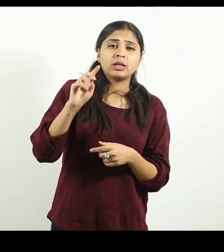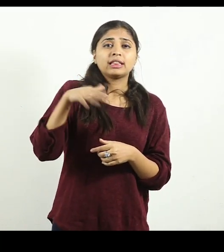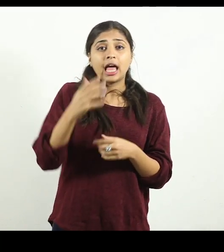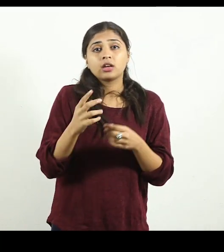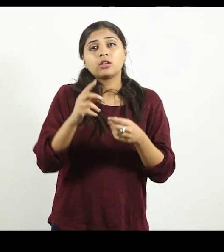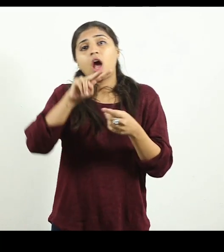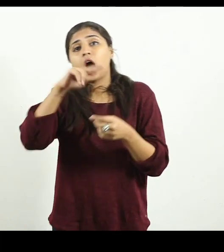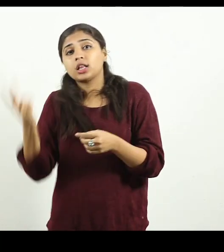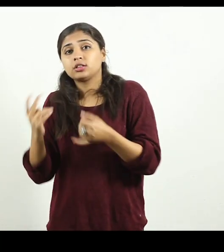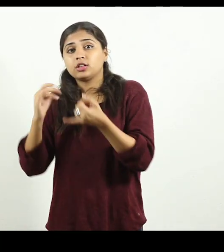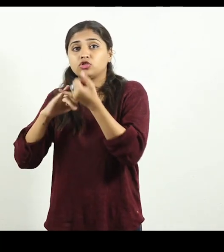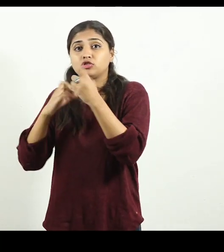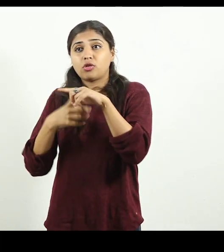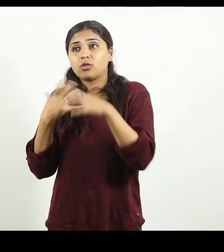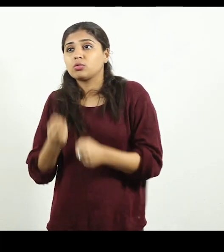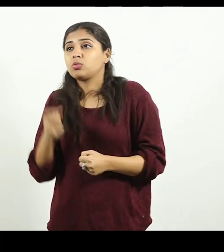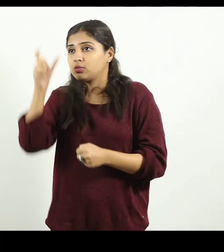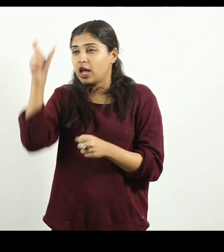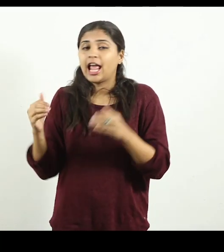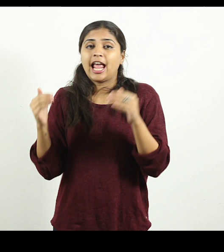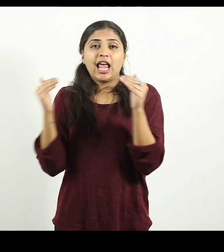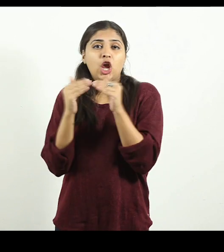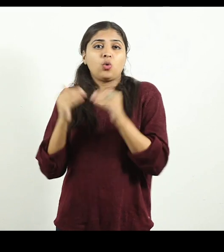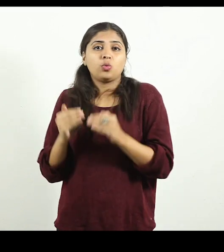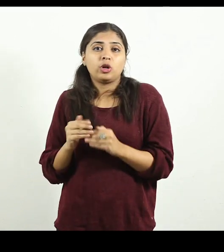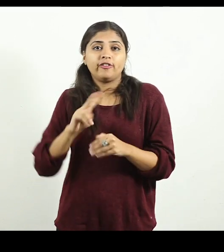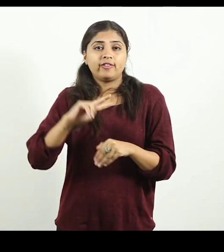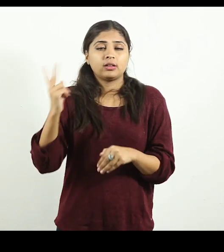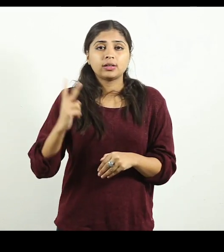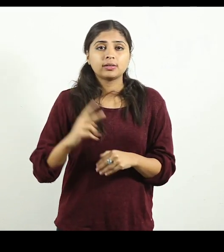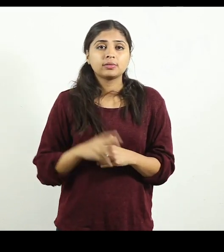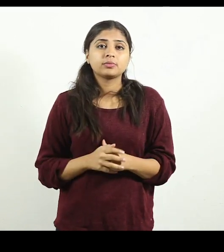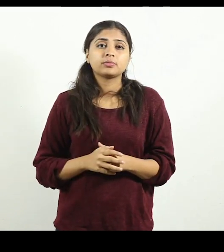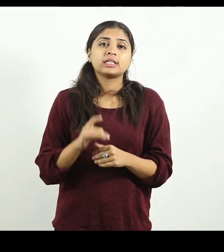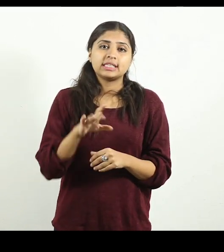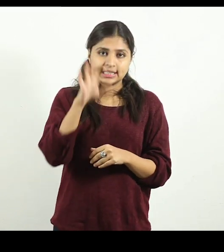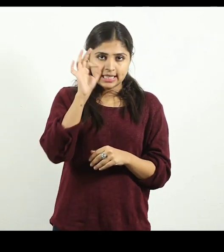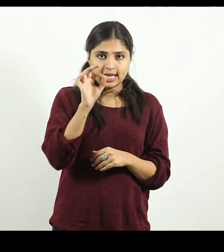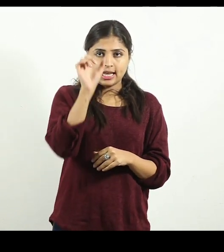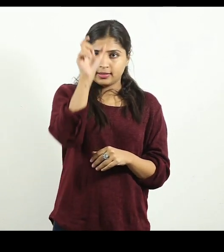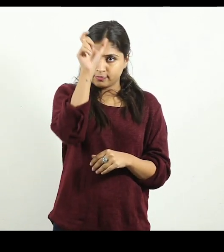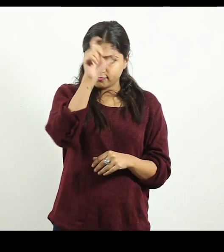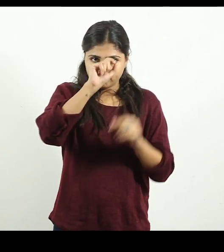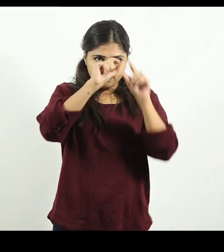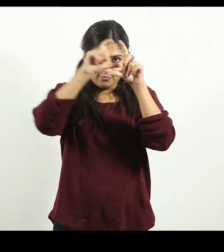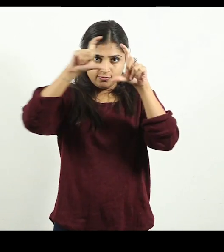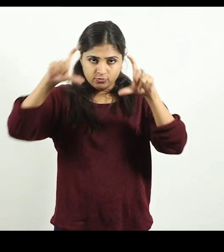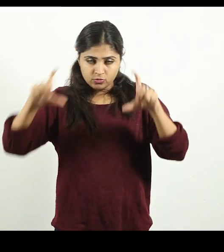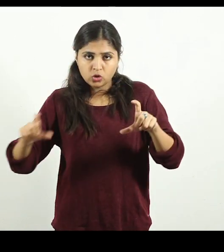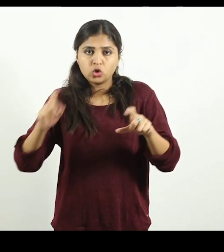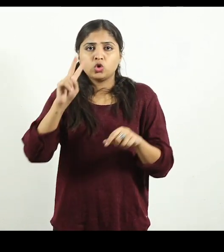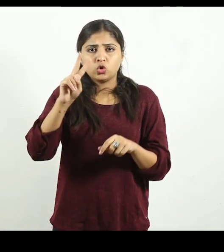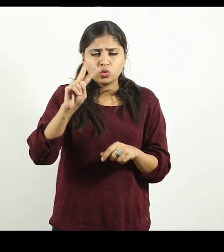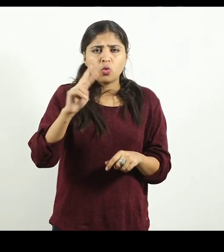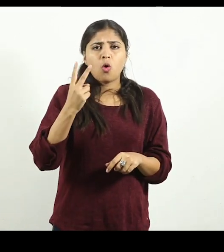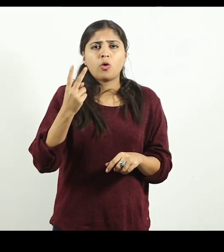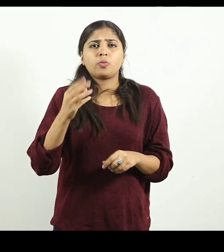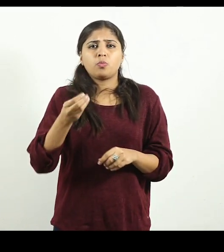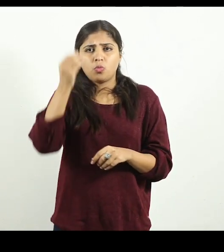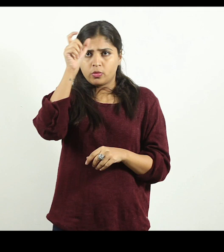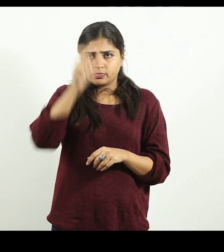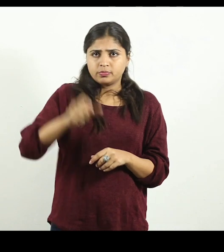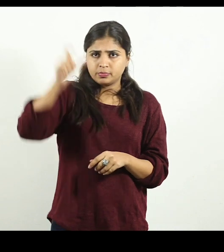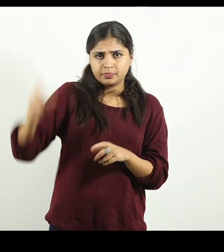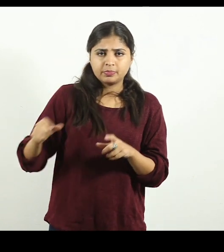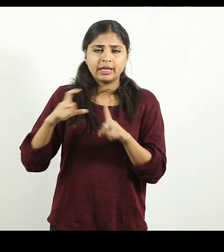group of equal values. Select the range of cells with 2 or more columns of data. On the Data tab in the Sort and